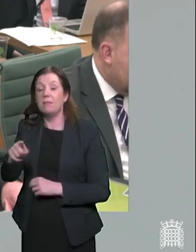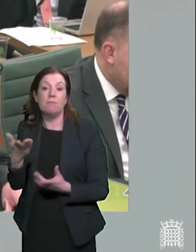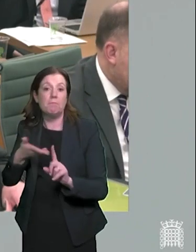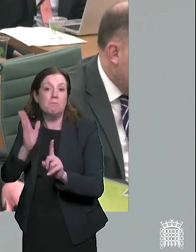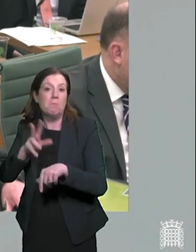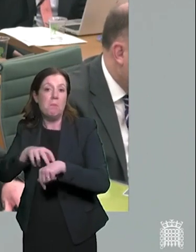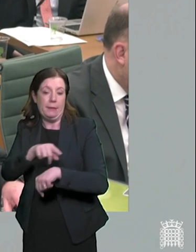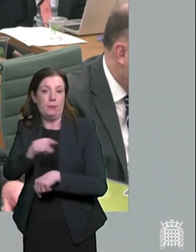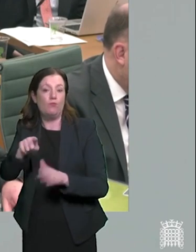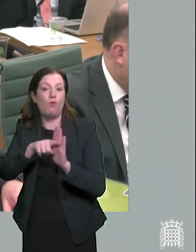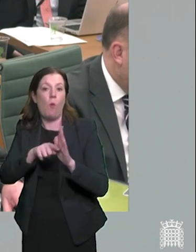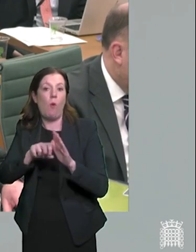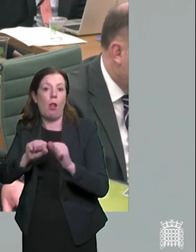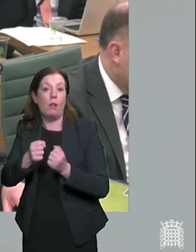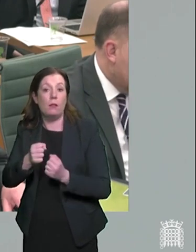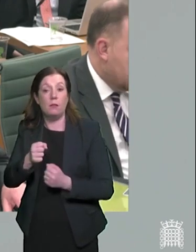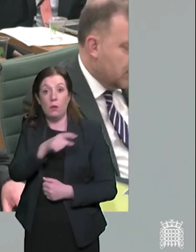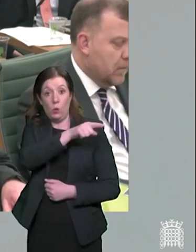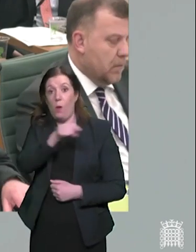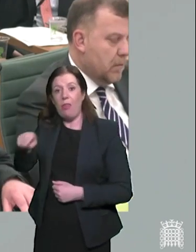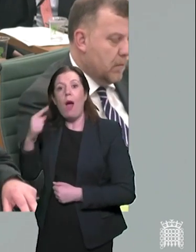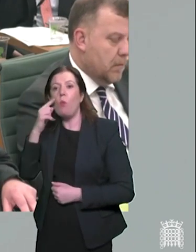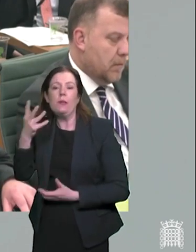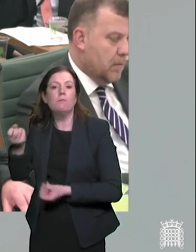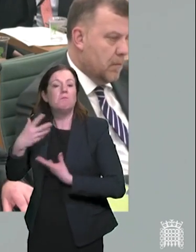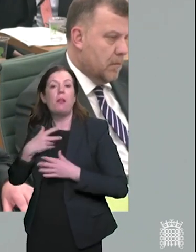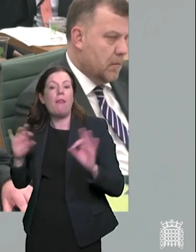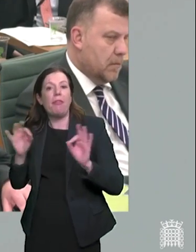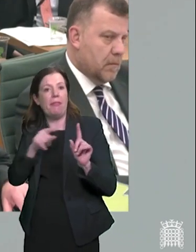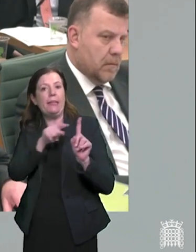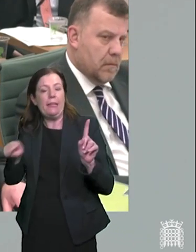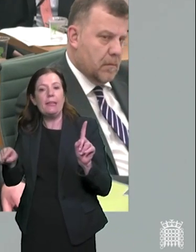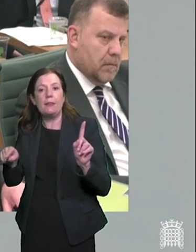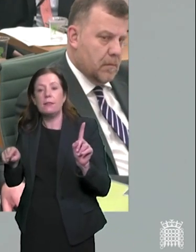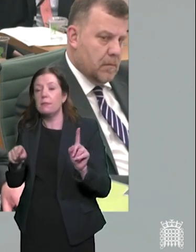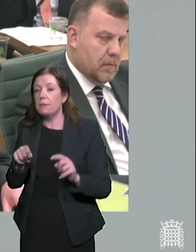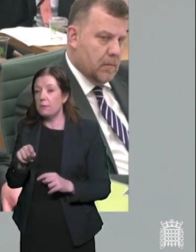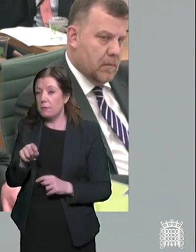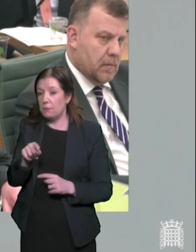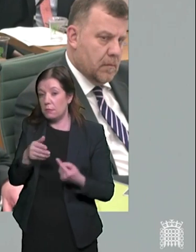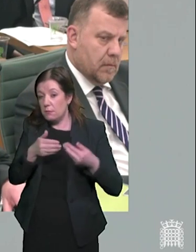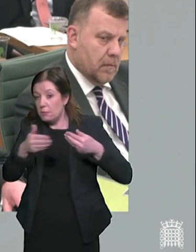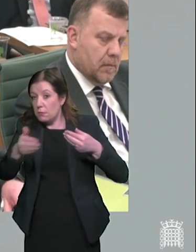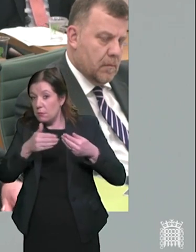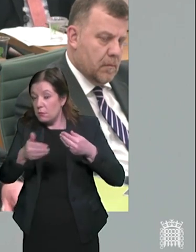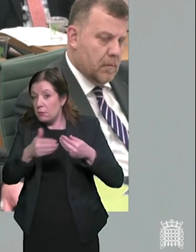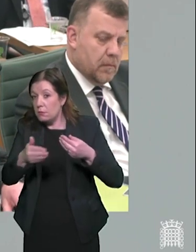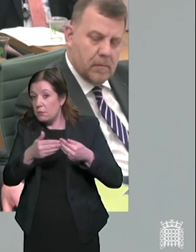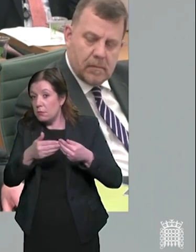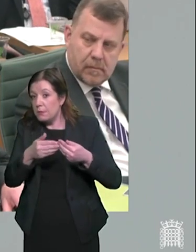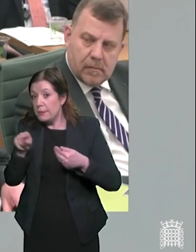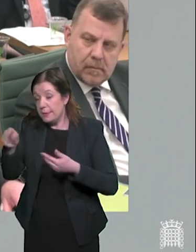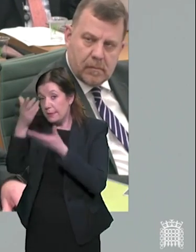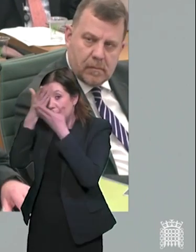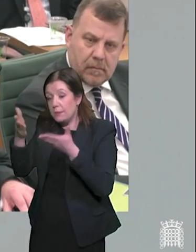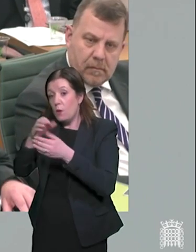rules. There are no witnesses to say that you were at the gathering, but did anyone make you aware at the time or after it happened that it had not been